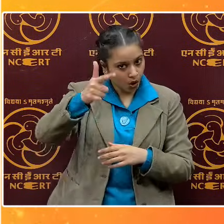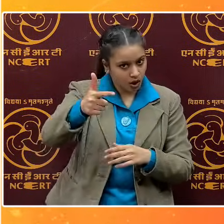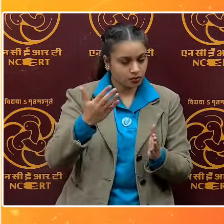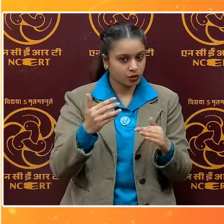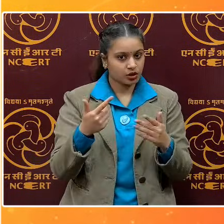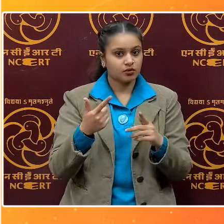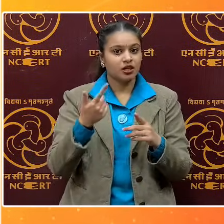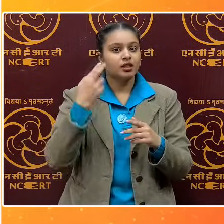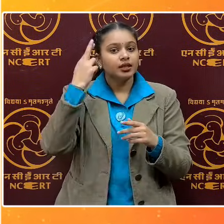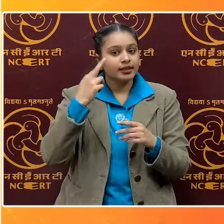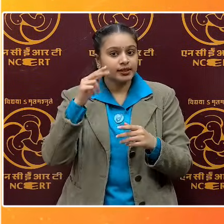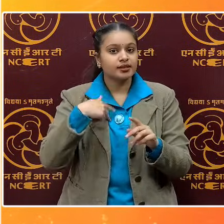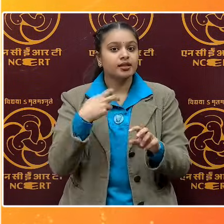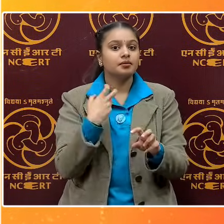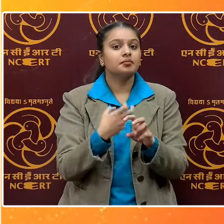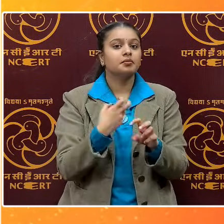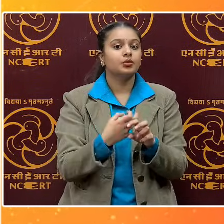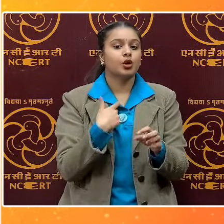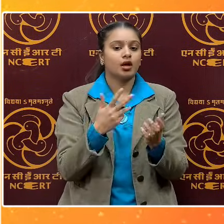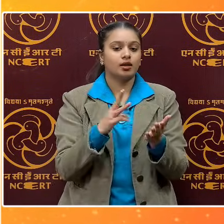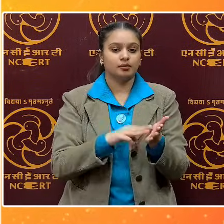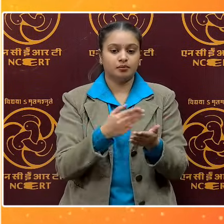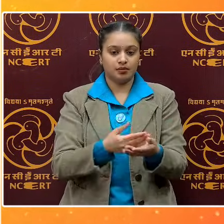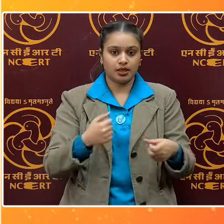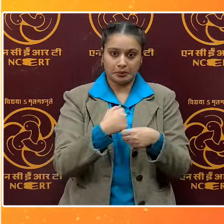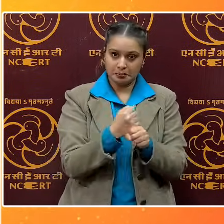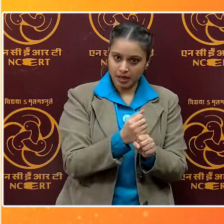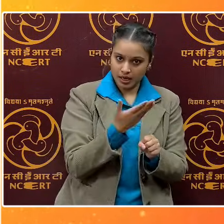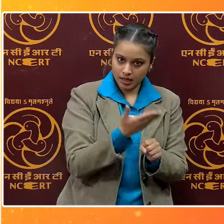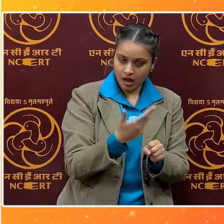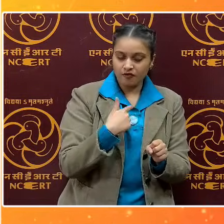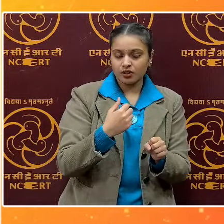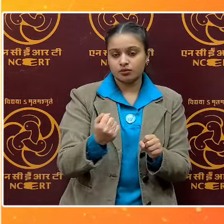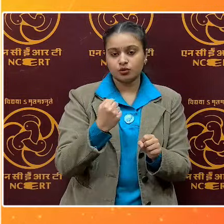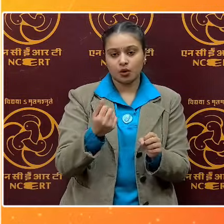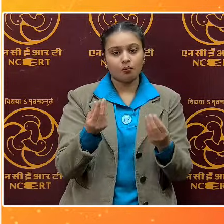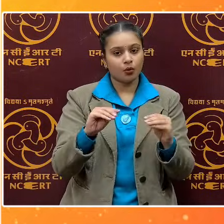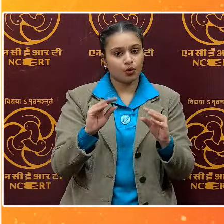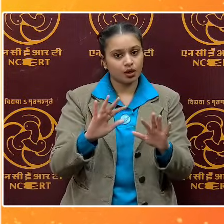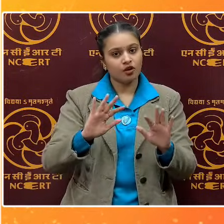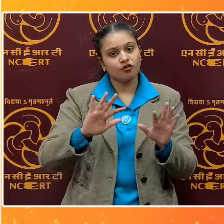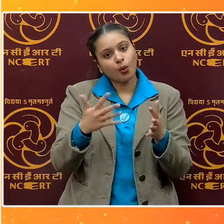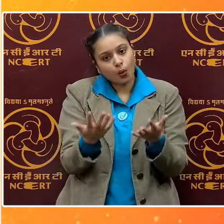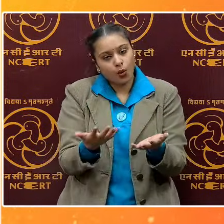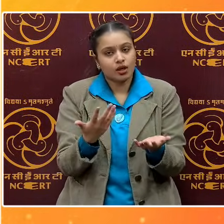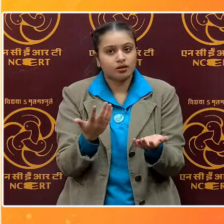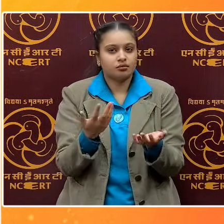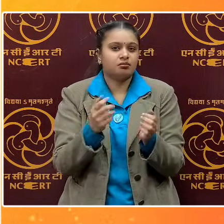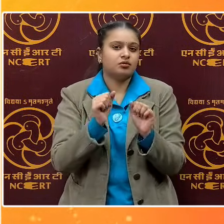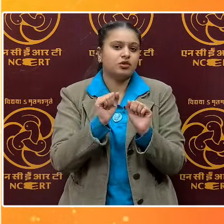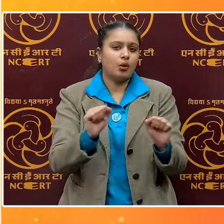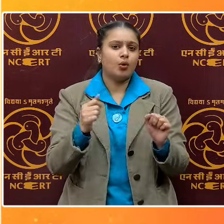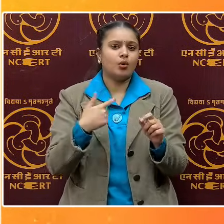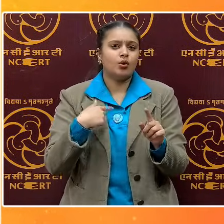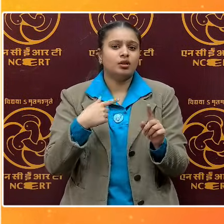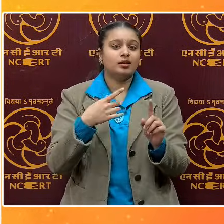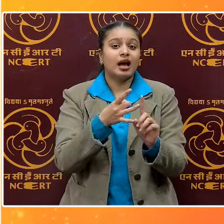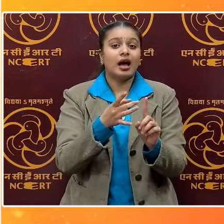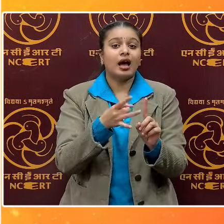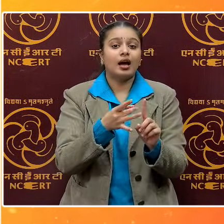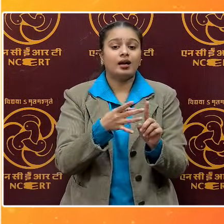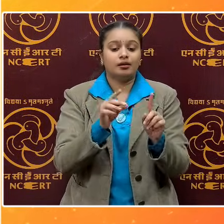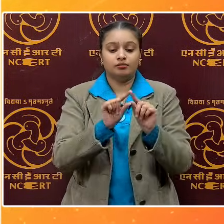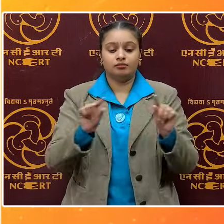of concrete material and cement, and they have iron rods, so they are